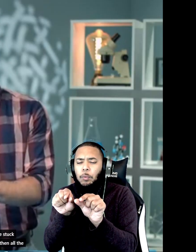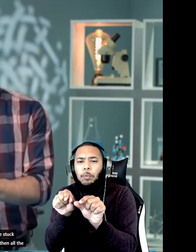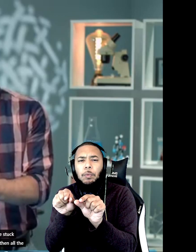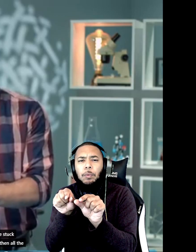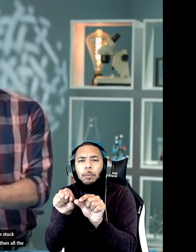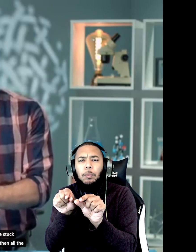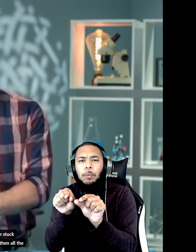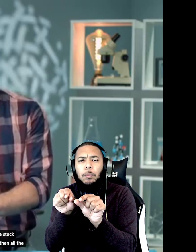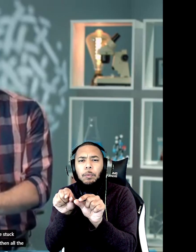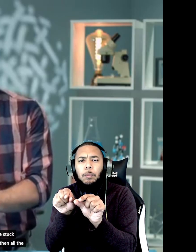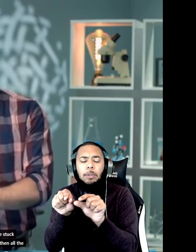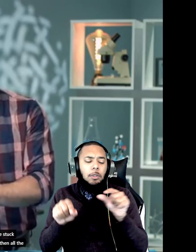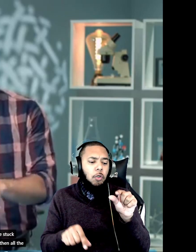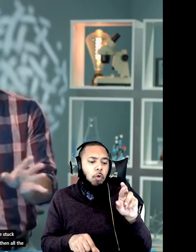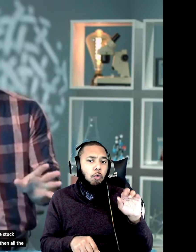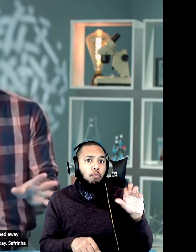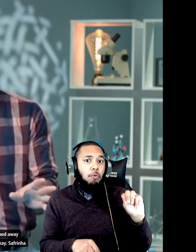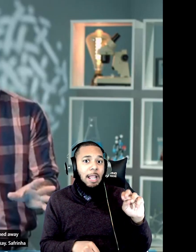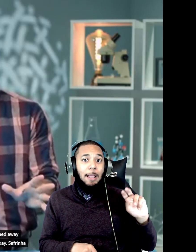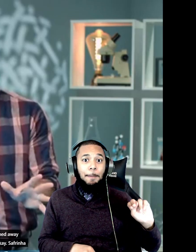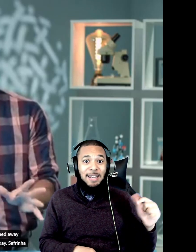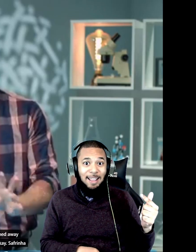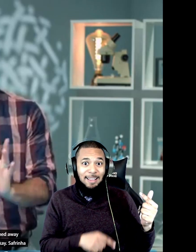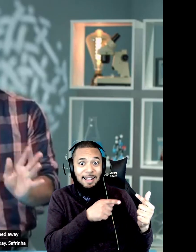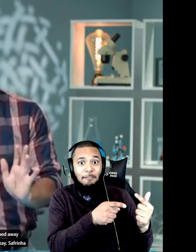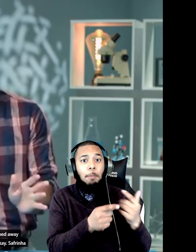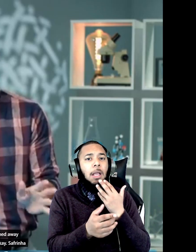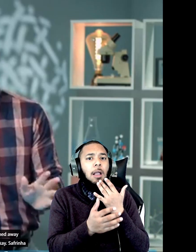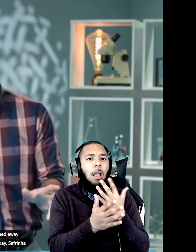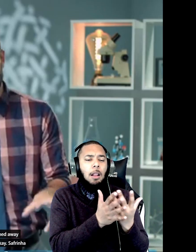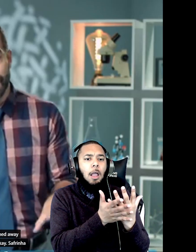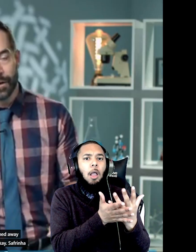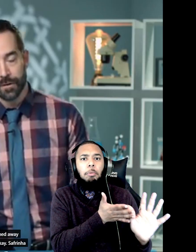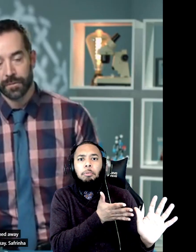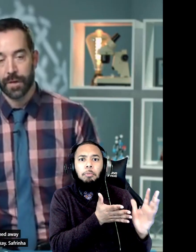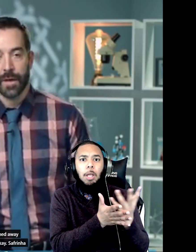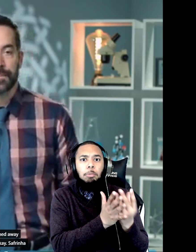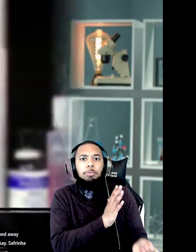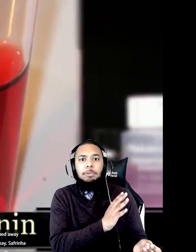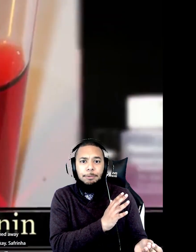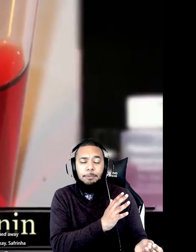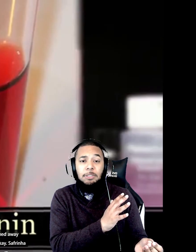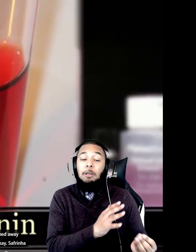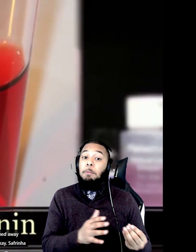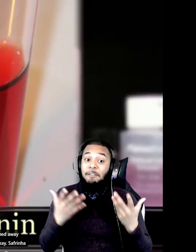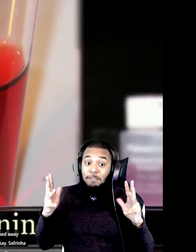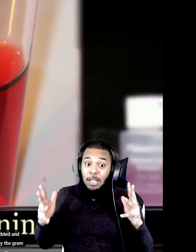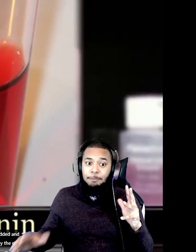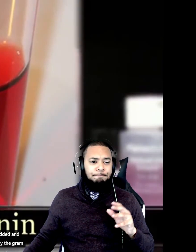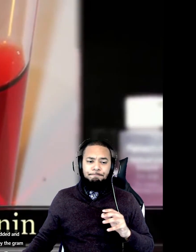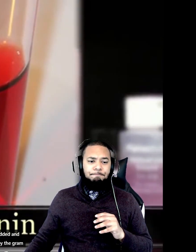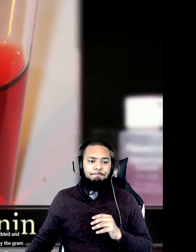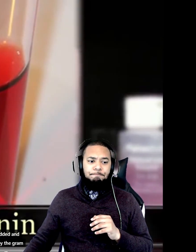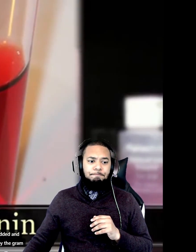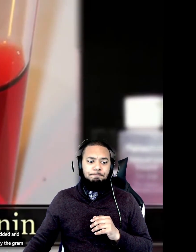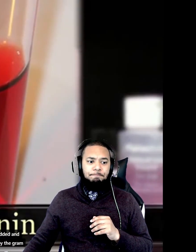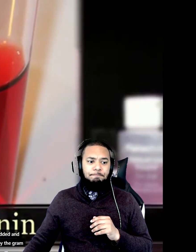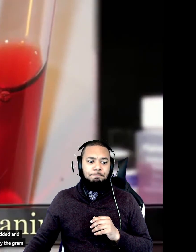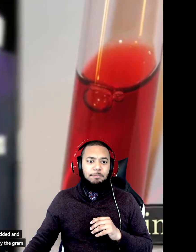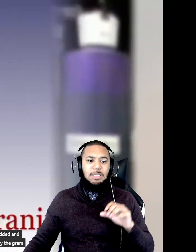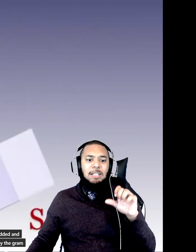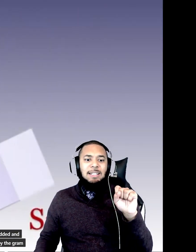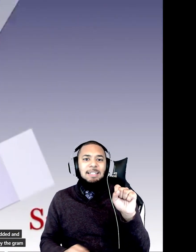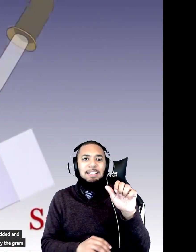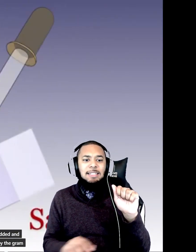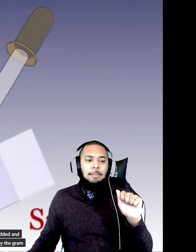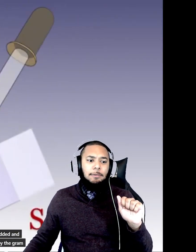there. If it's gram-negative, then all the color is going to be washed away. But we're not done there. Okay, saffron is a red-colored